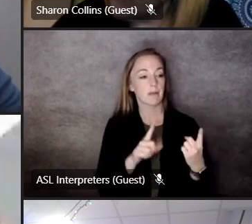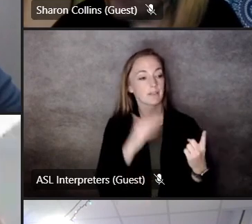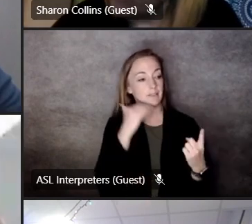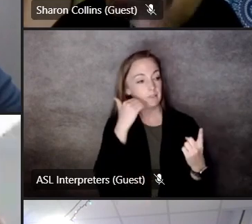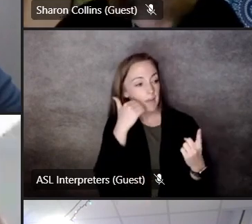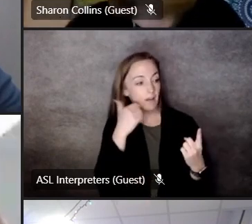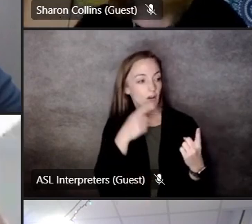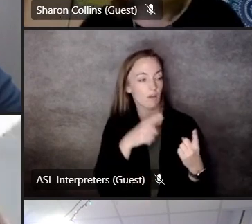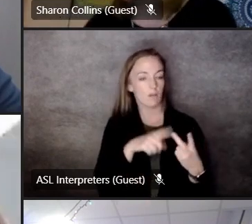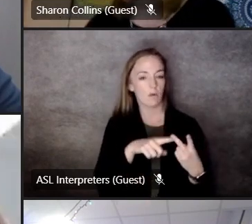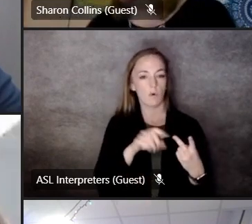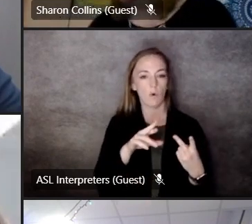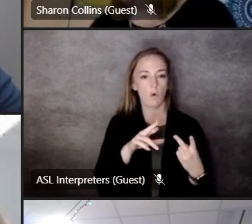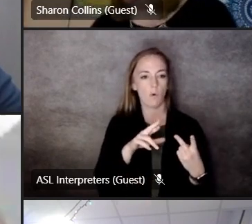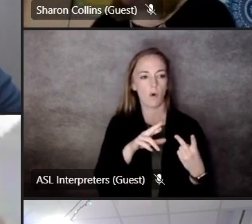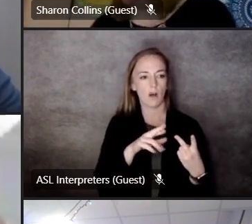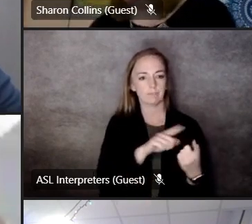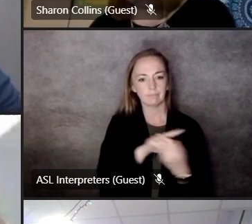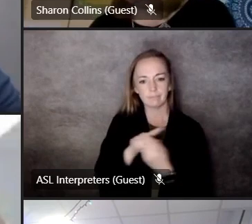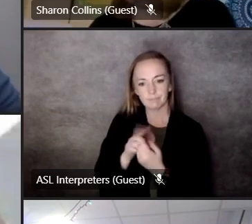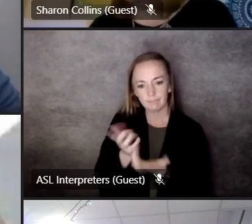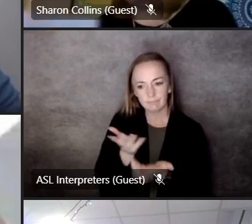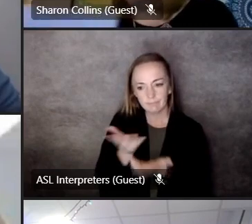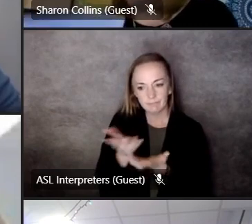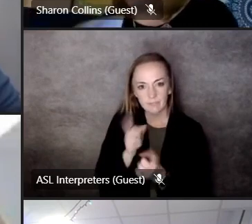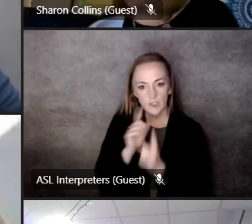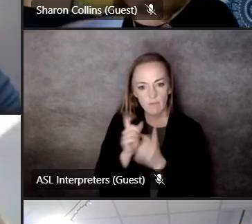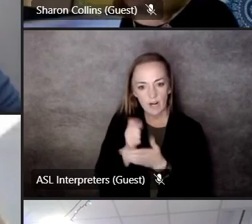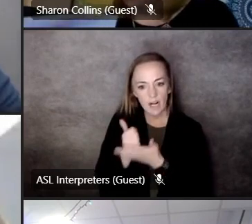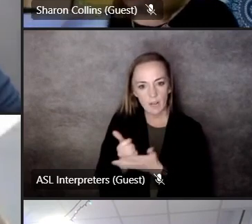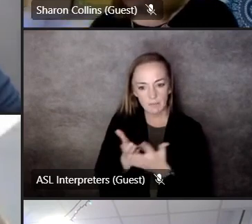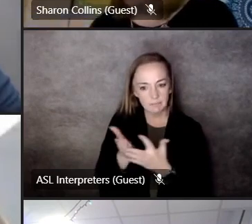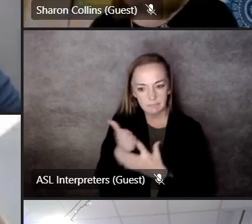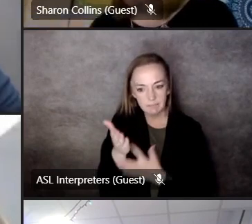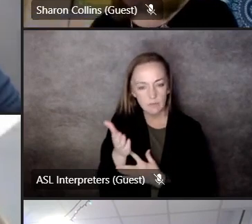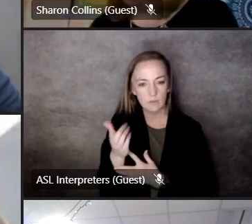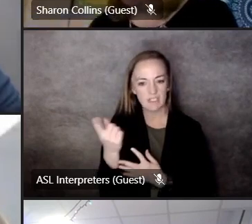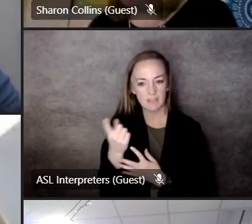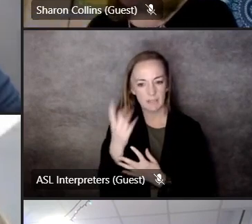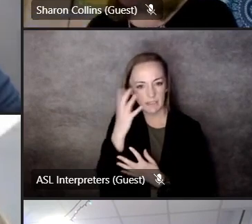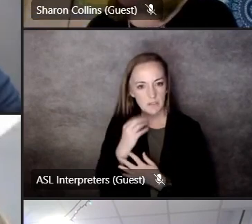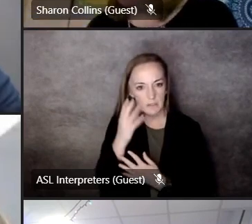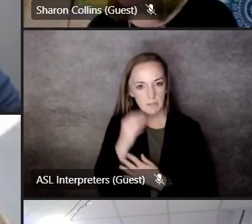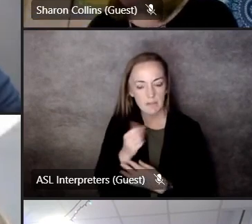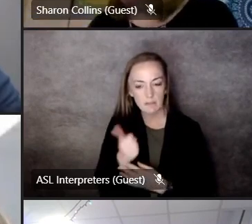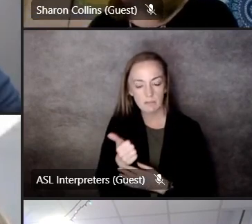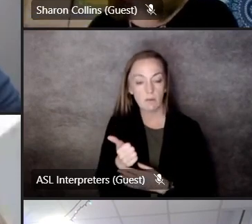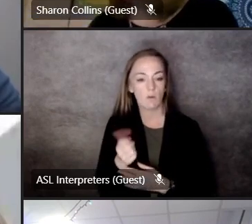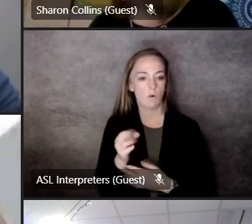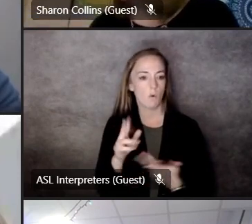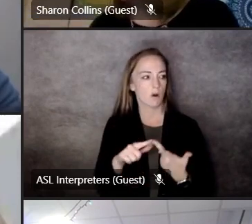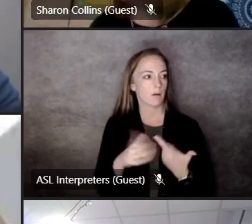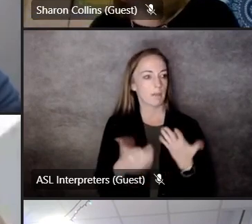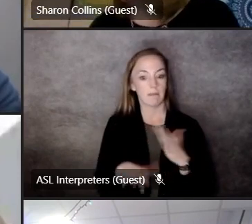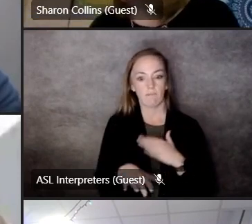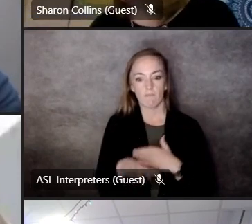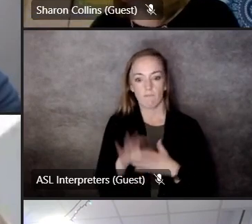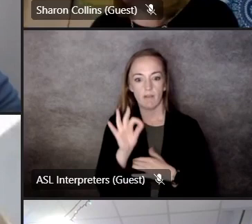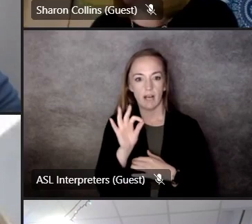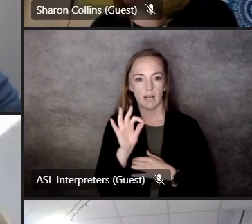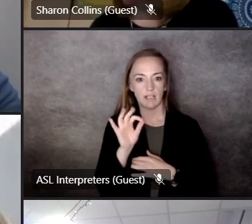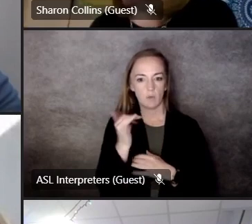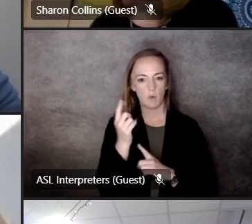helping them navigate something that they're going through, to discovering a moment in learning that clicks for